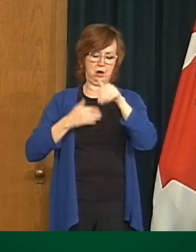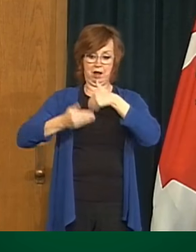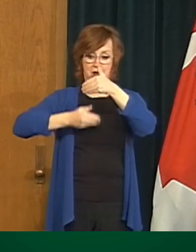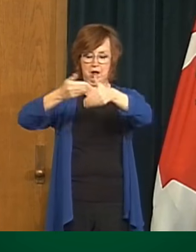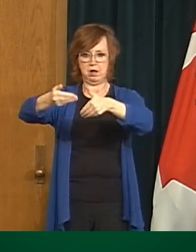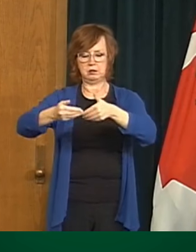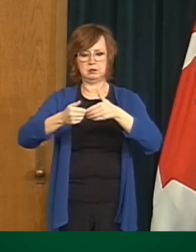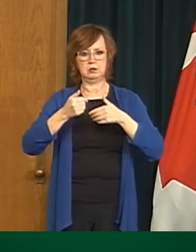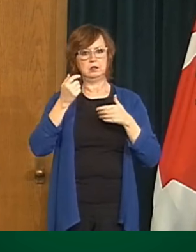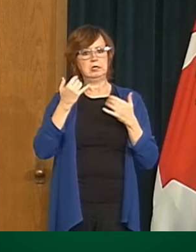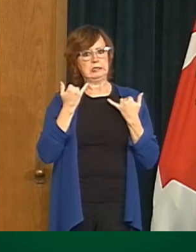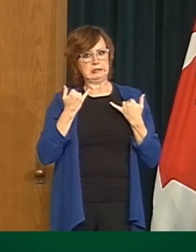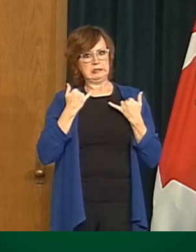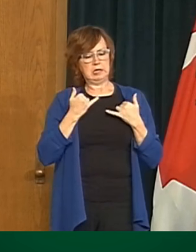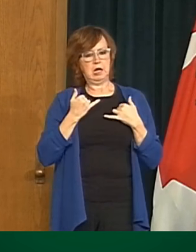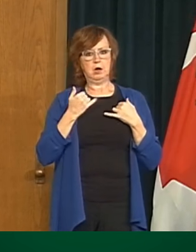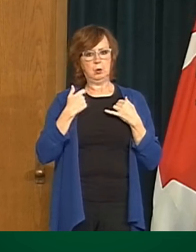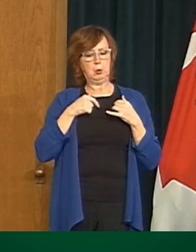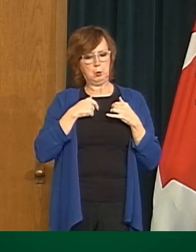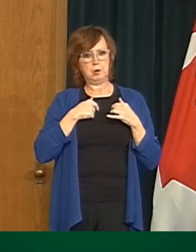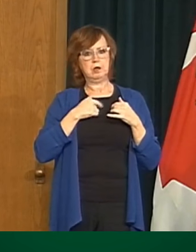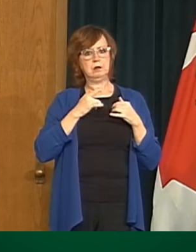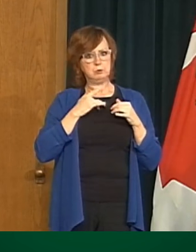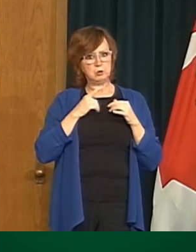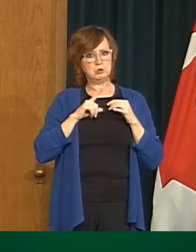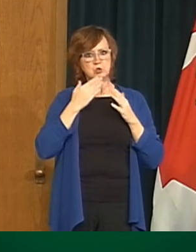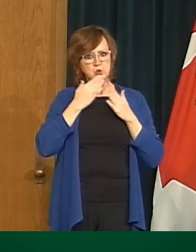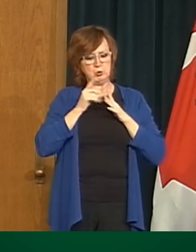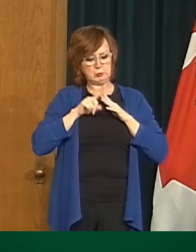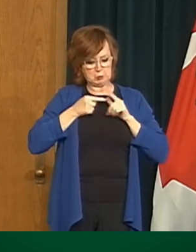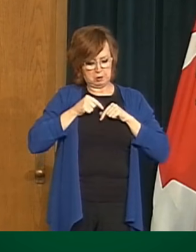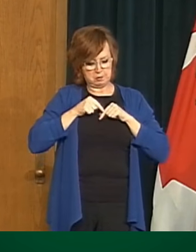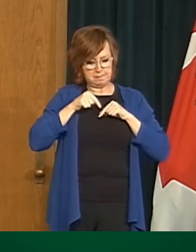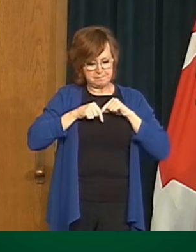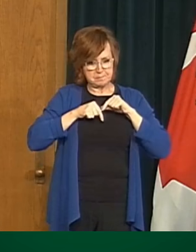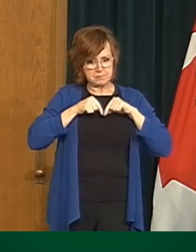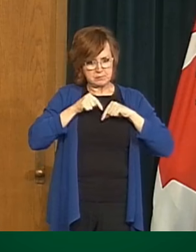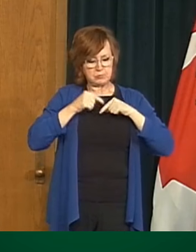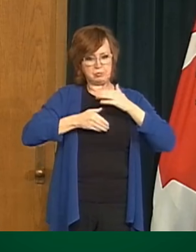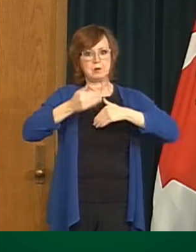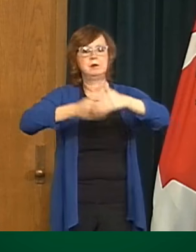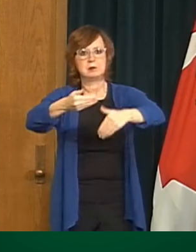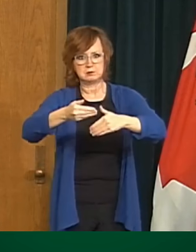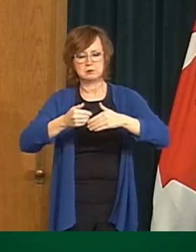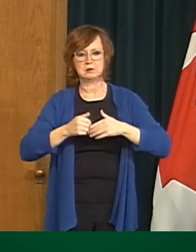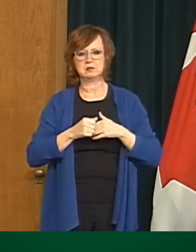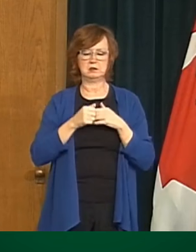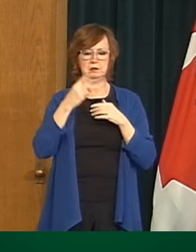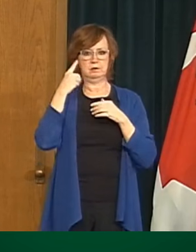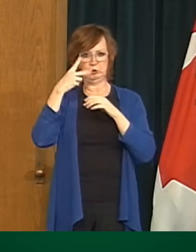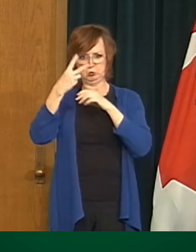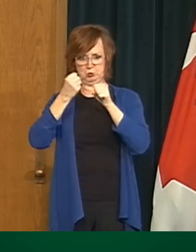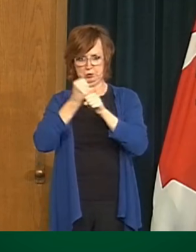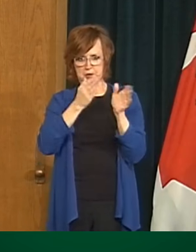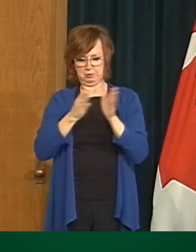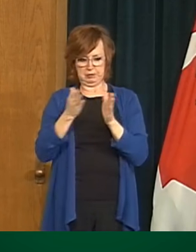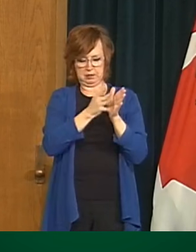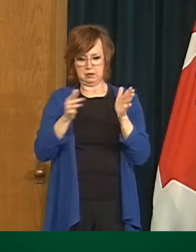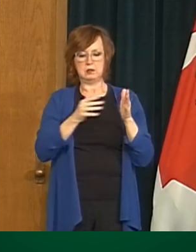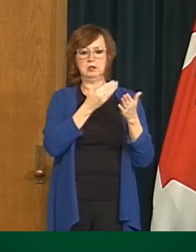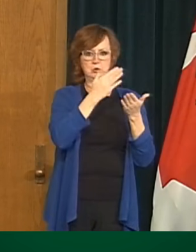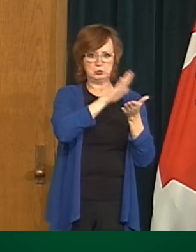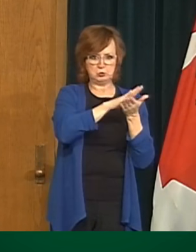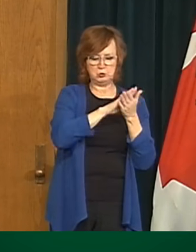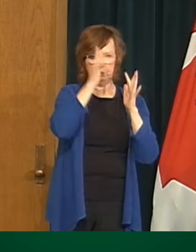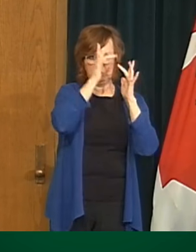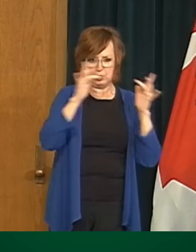ahead. Over the next 2 years, our government will invest $7.5 billion in schools, hospitals, highways, in Crown